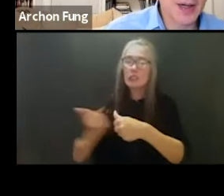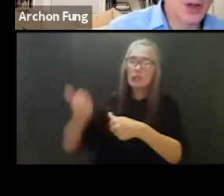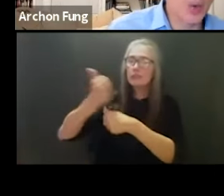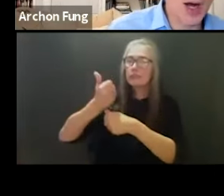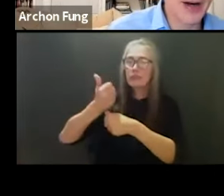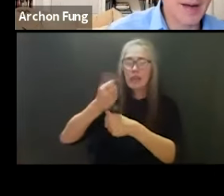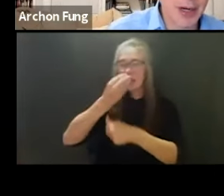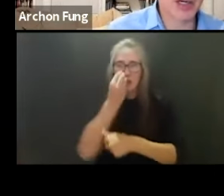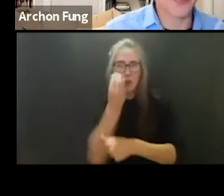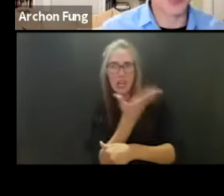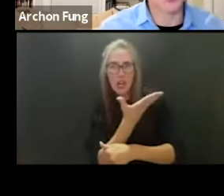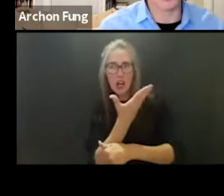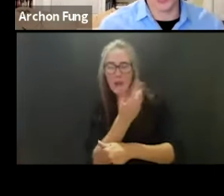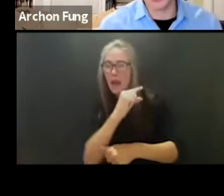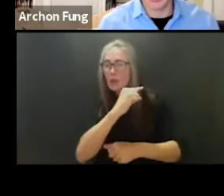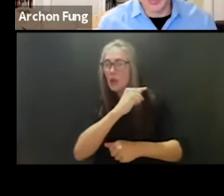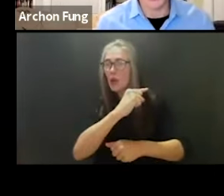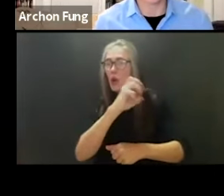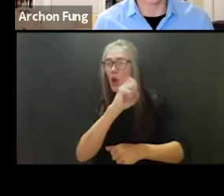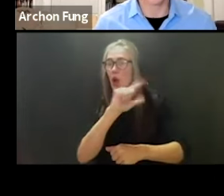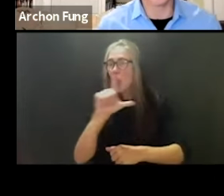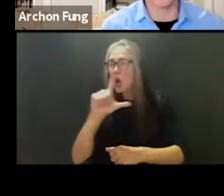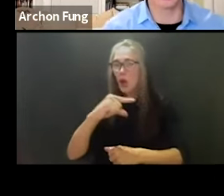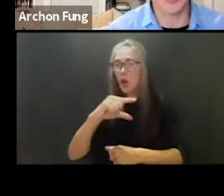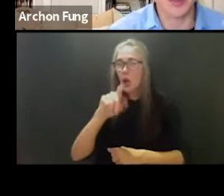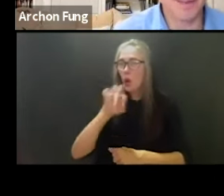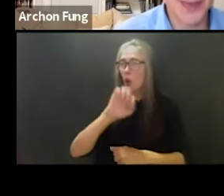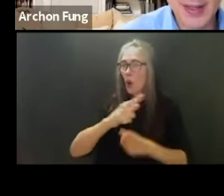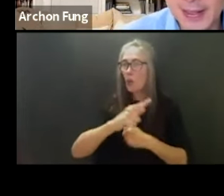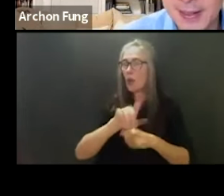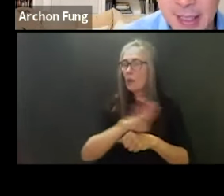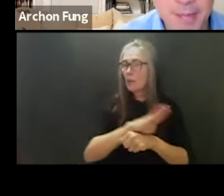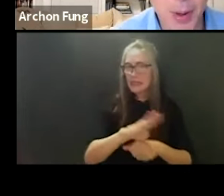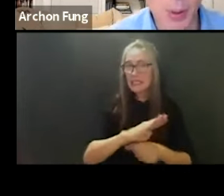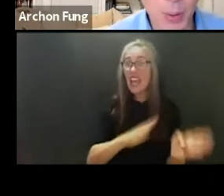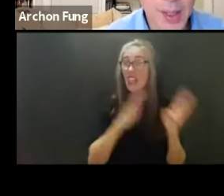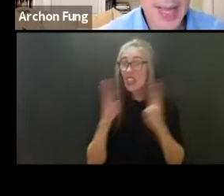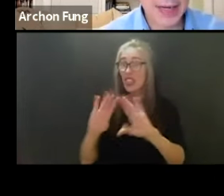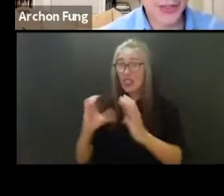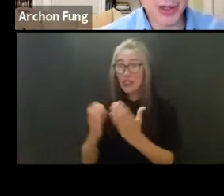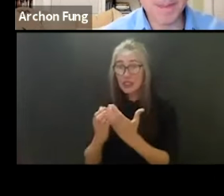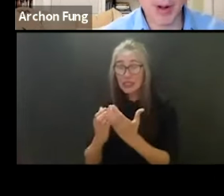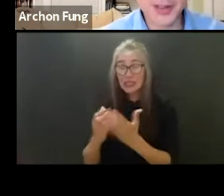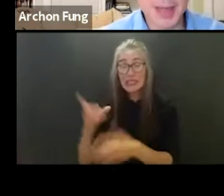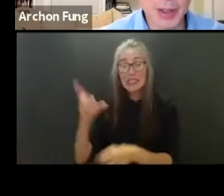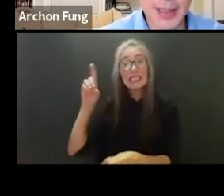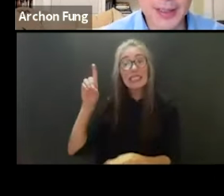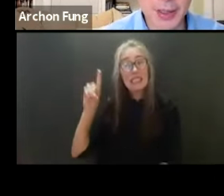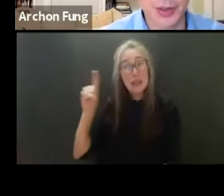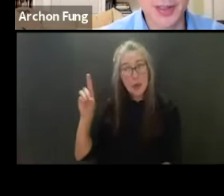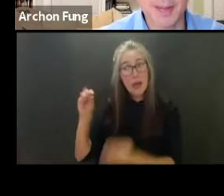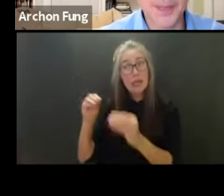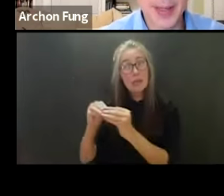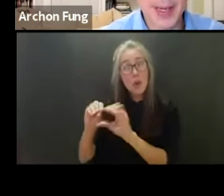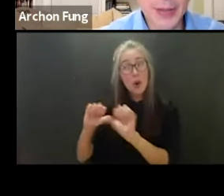tech who want America first in the world and are not interested in globalism. That's a second poll and a third poll is democratic